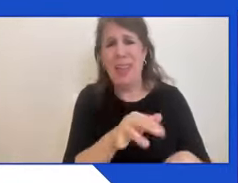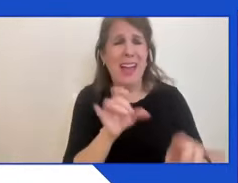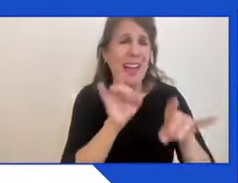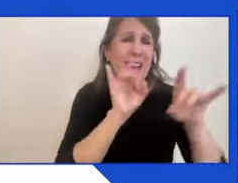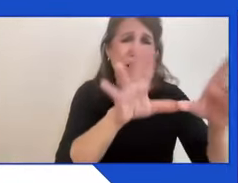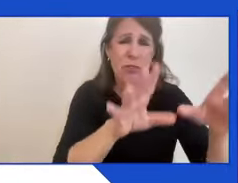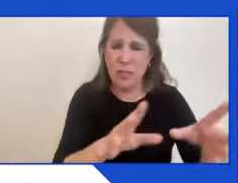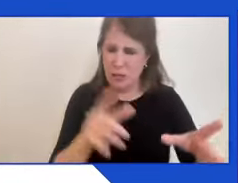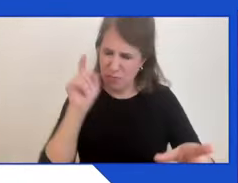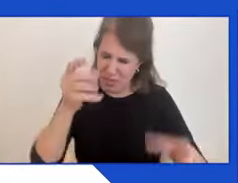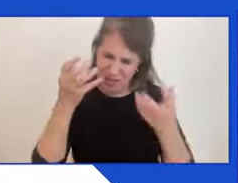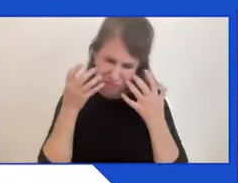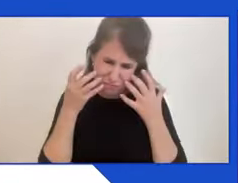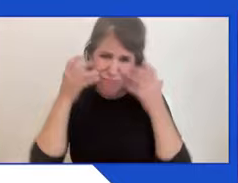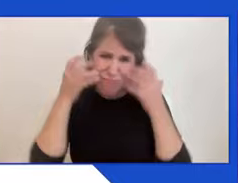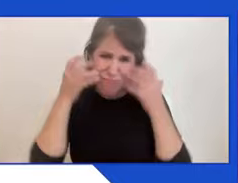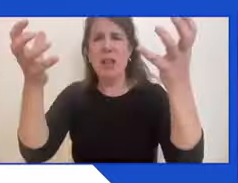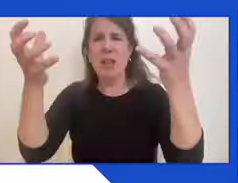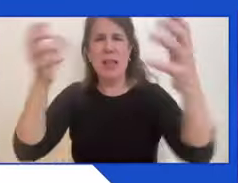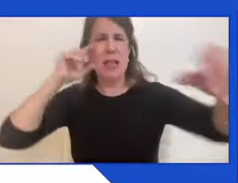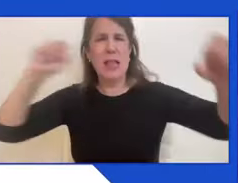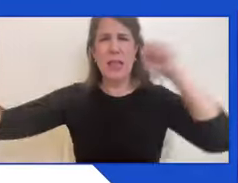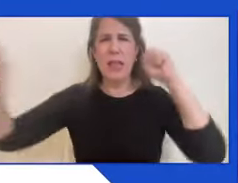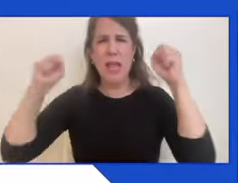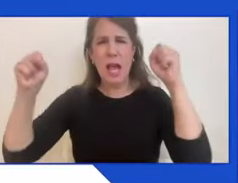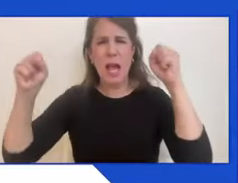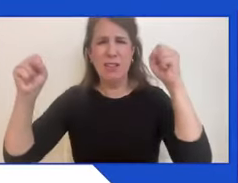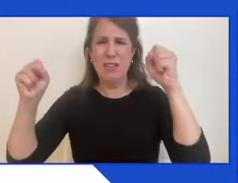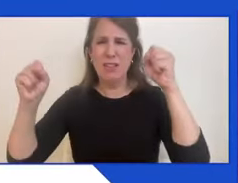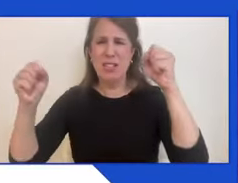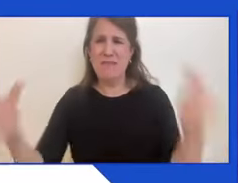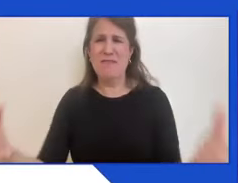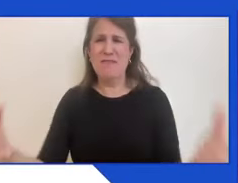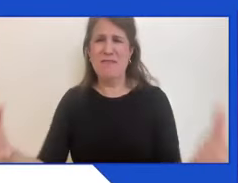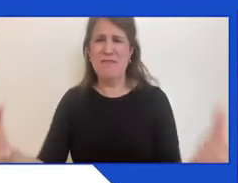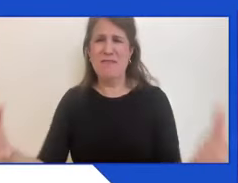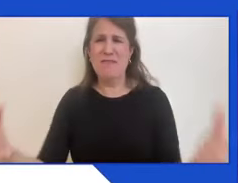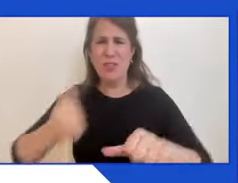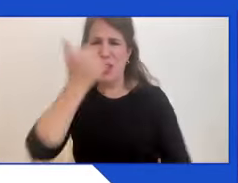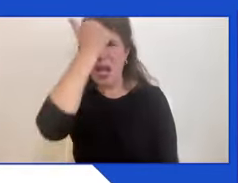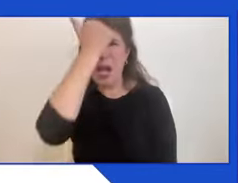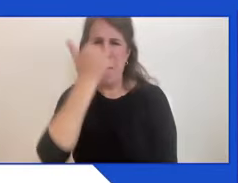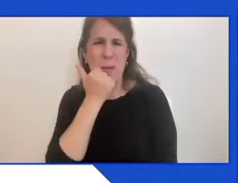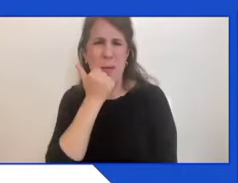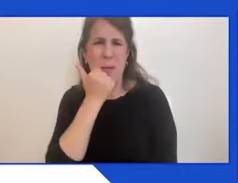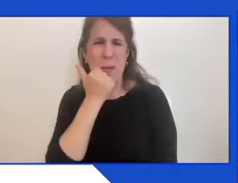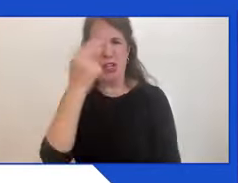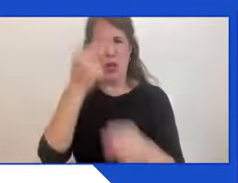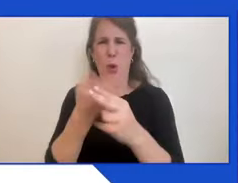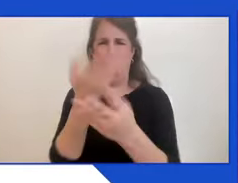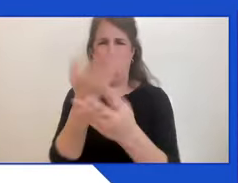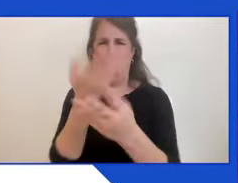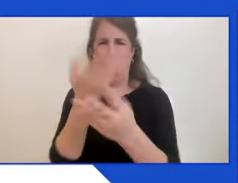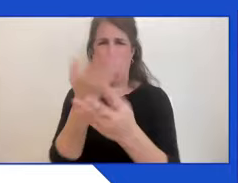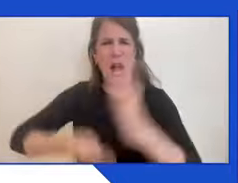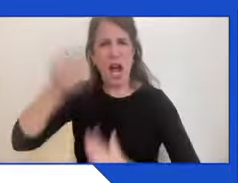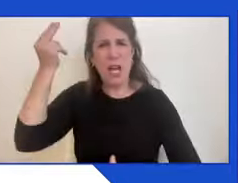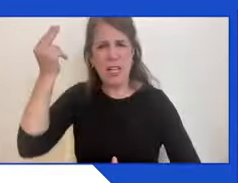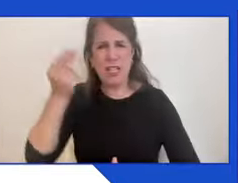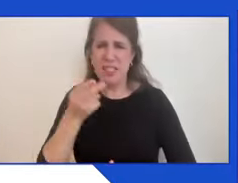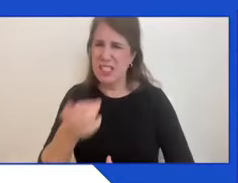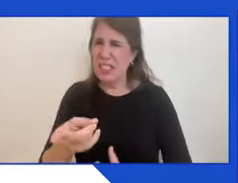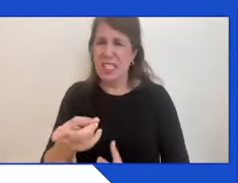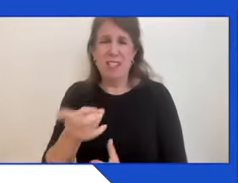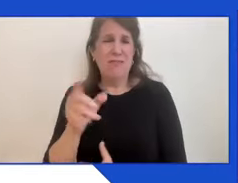Raise our voices loud to denounce Hamas for what it is, the barbaric ISIS-like